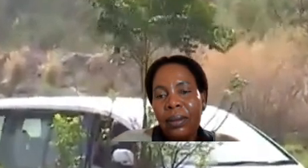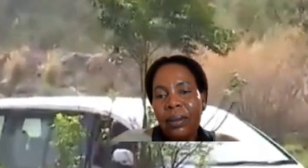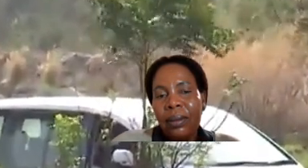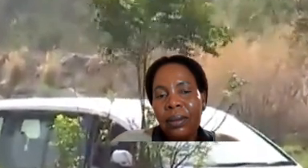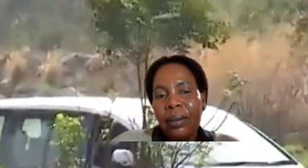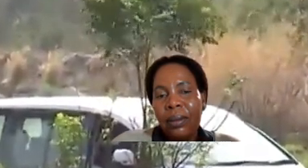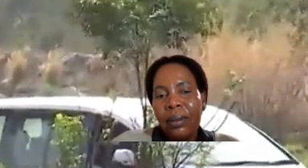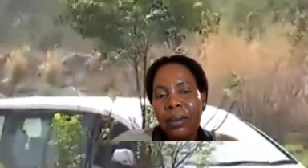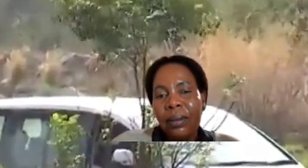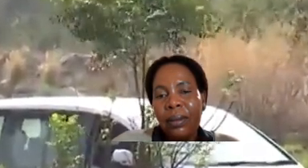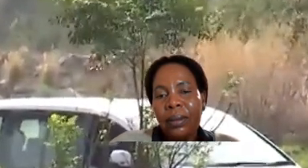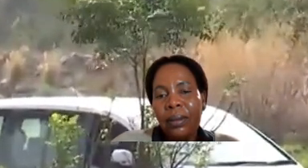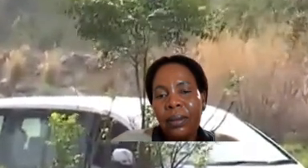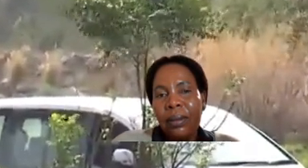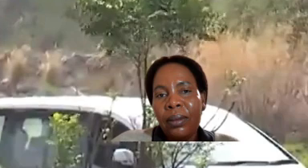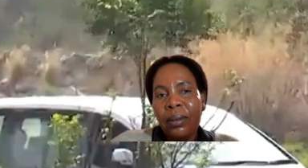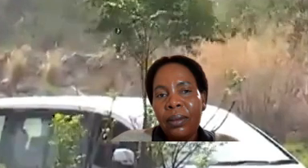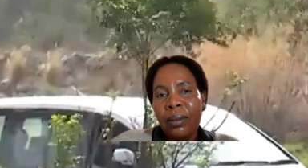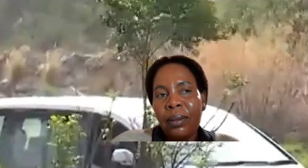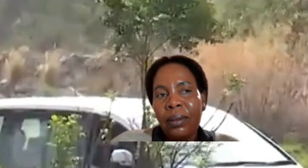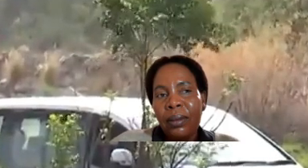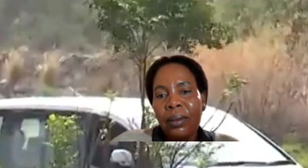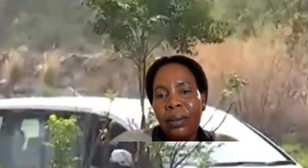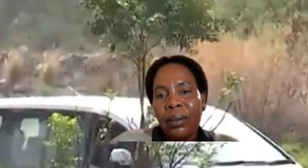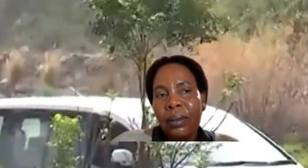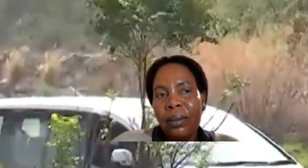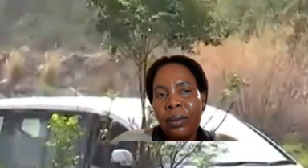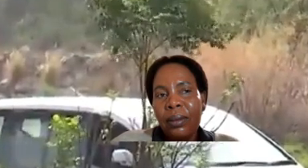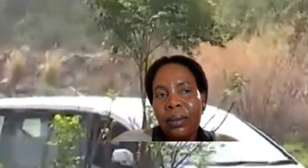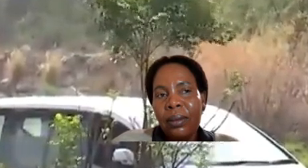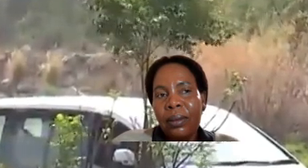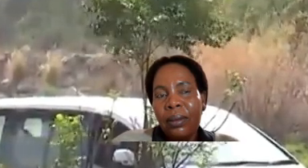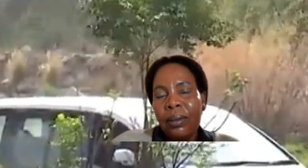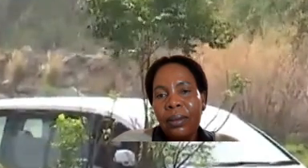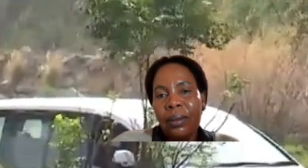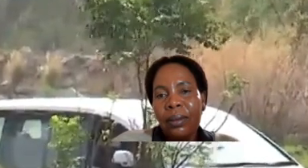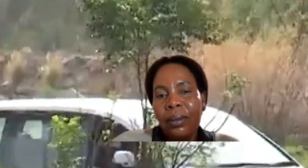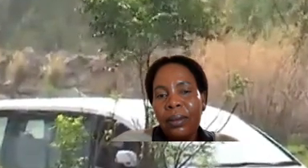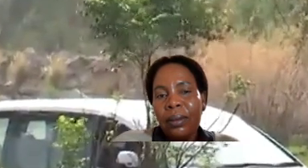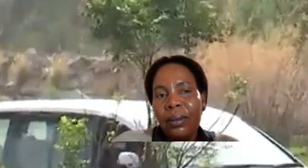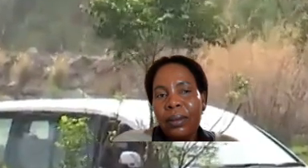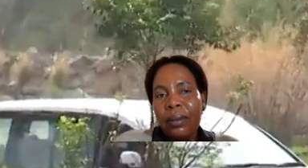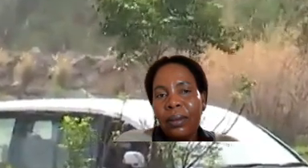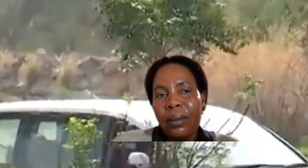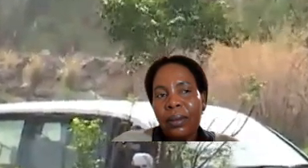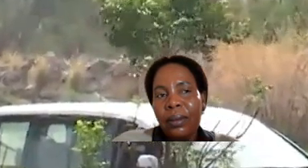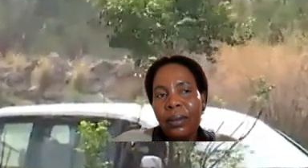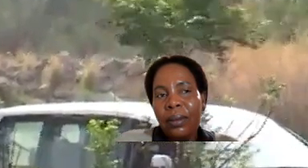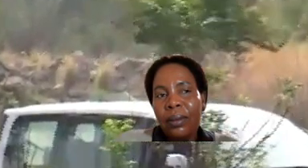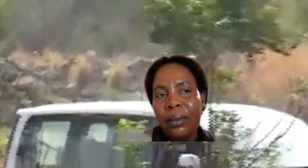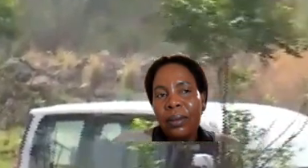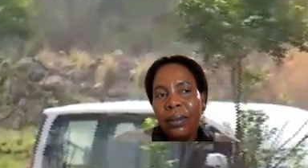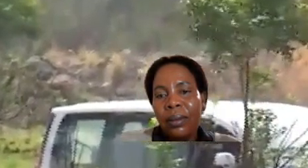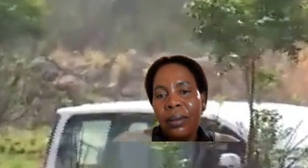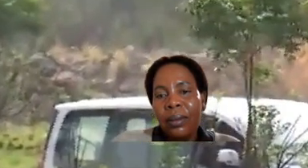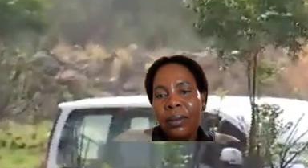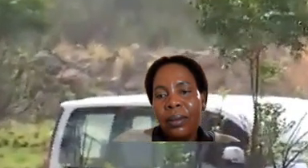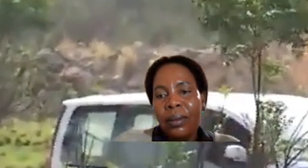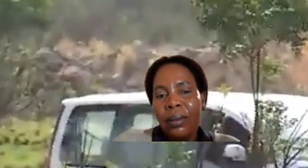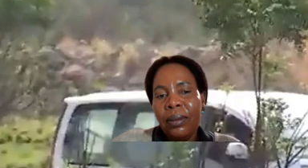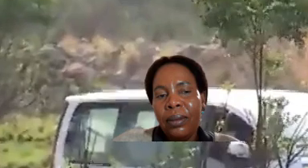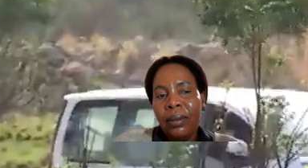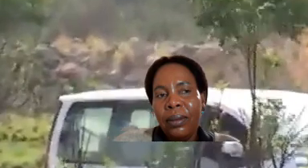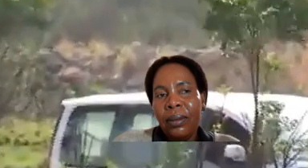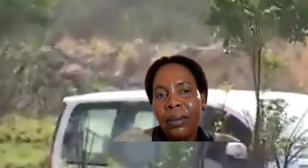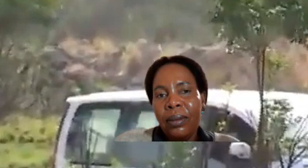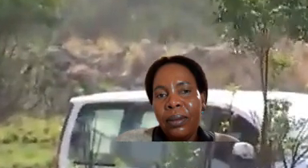their countries of origin. We are seeing currently members of various units from the South African Police Service,